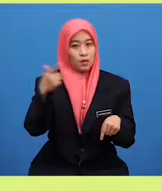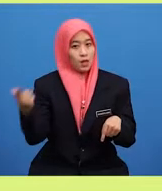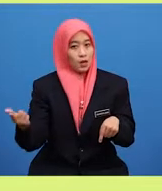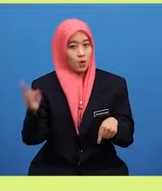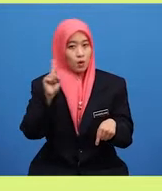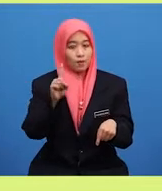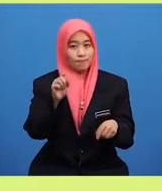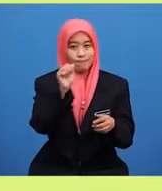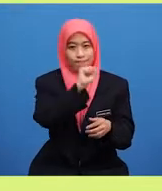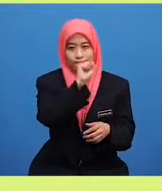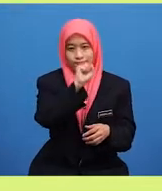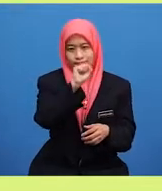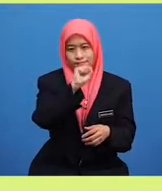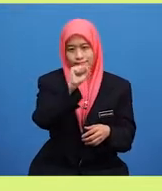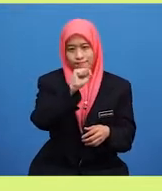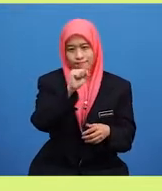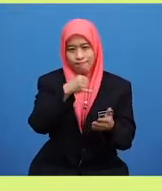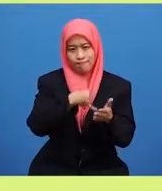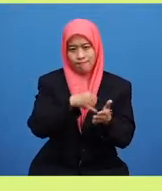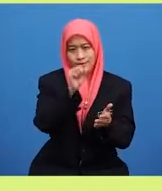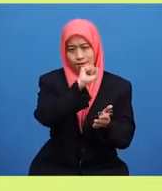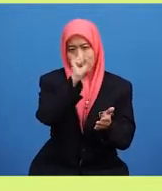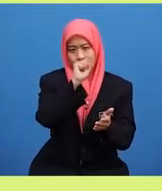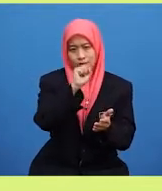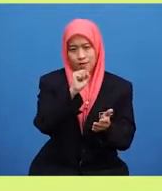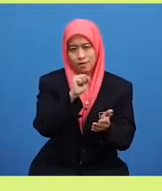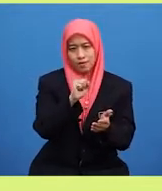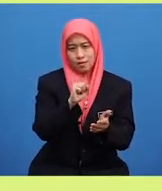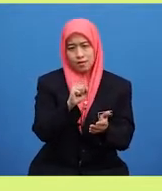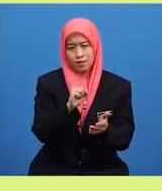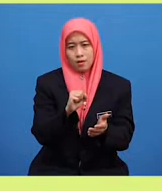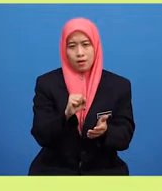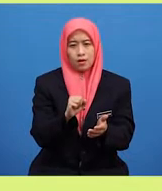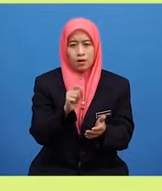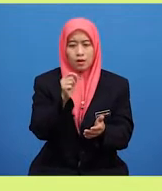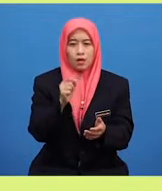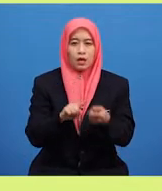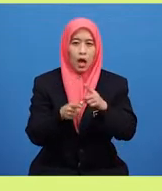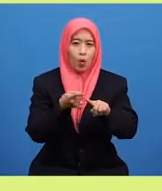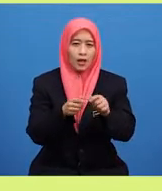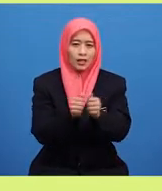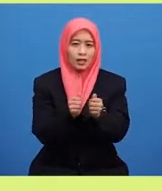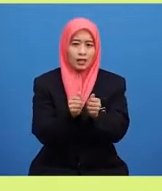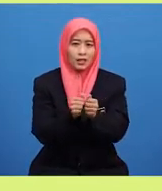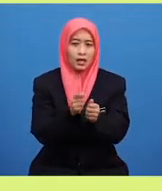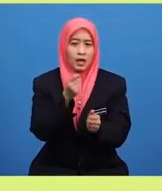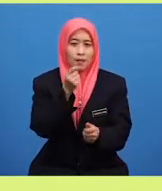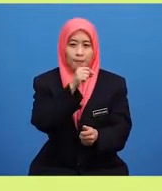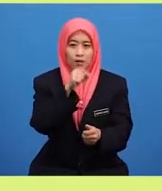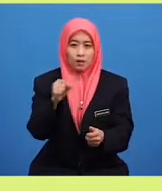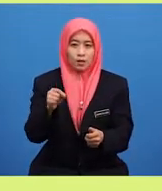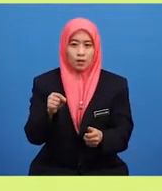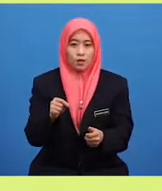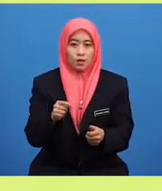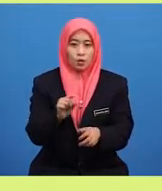It's a pencil's best friend. We use this to correct the mistakes that we have made.